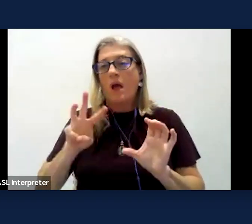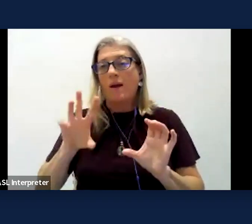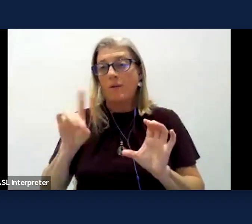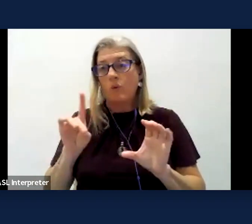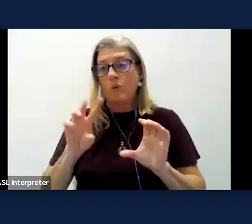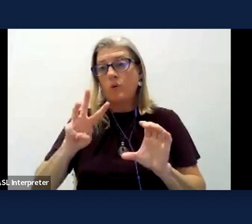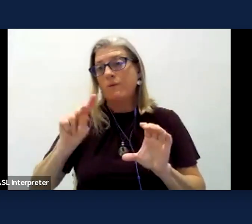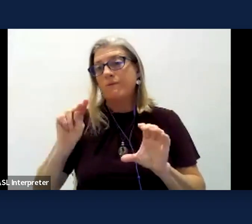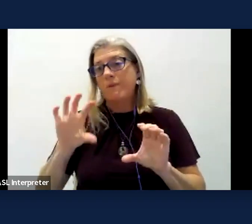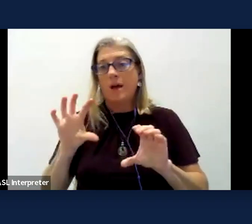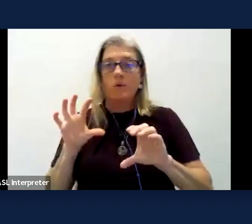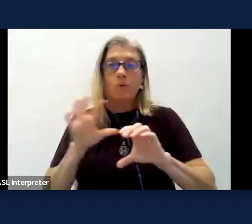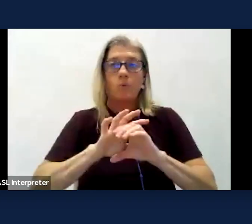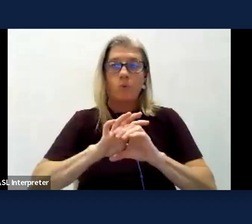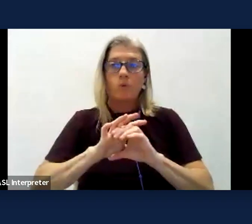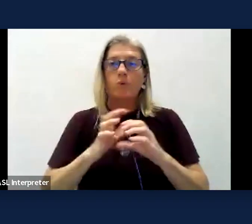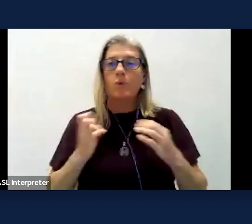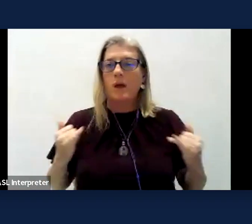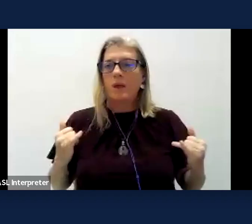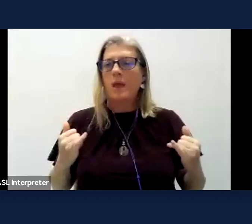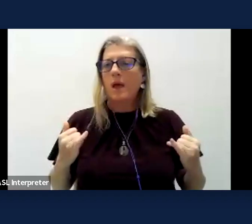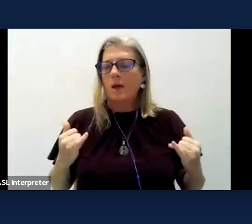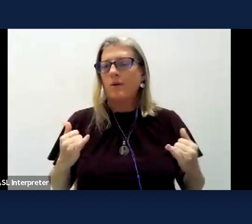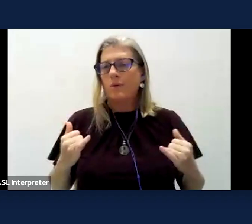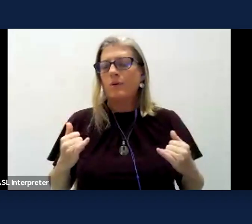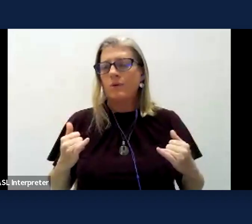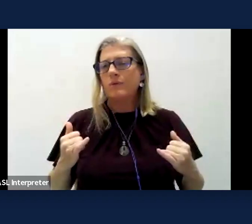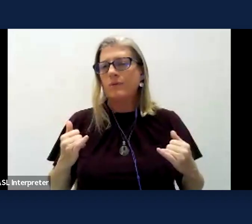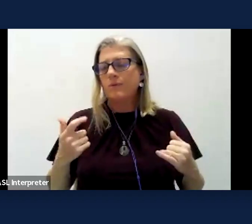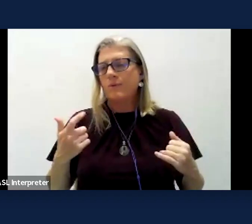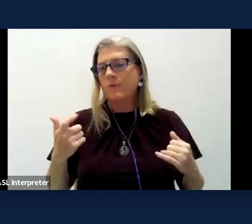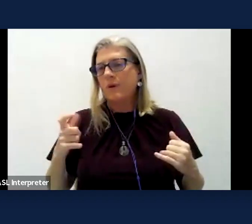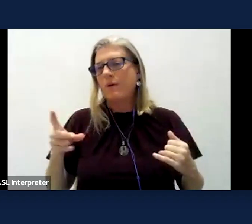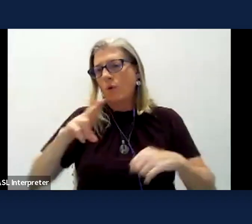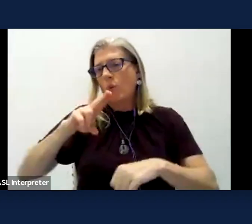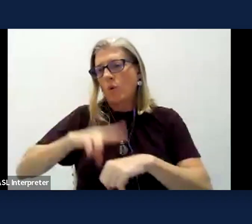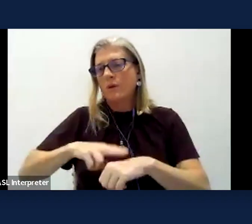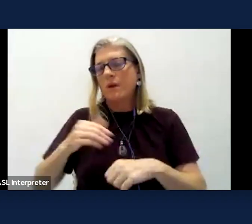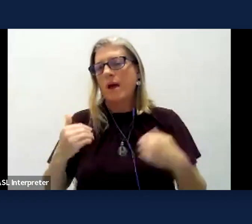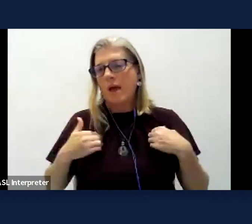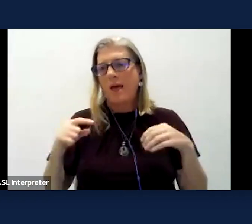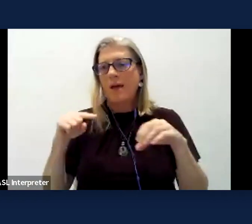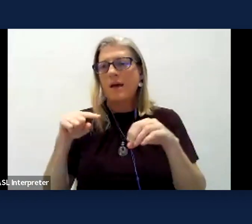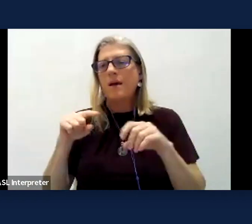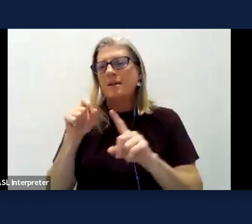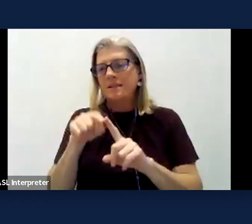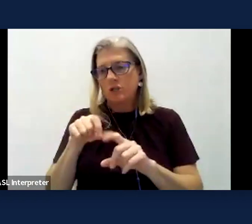now. Wow. So aside from that, of course, I do digital stimulation laying in bed because I cannot